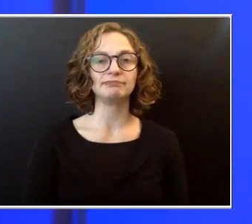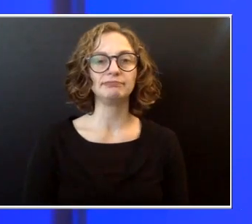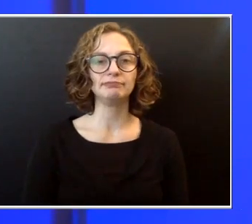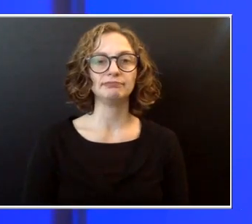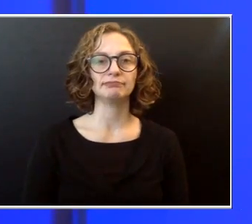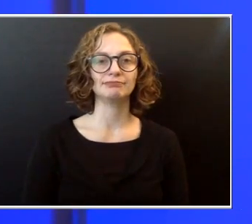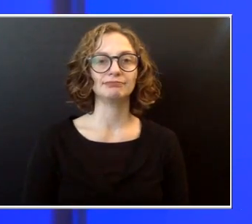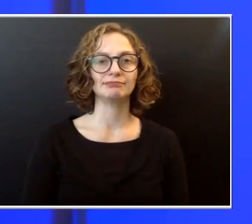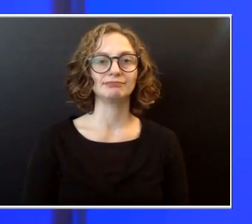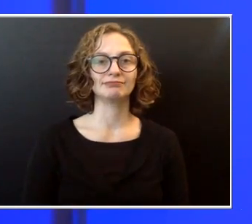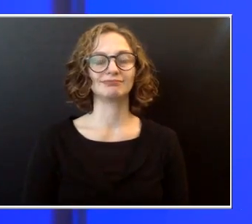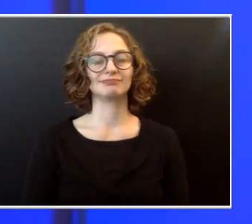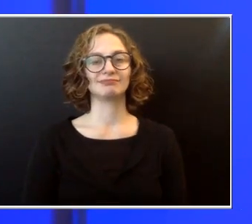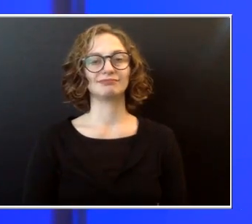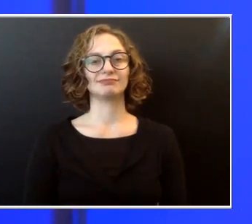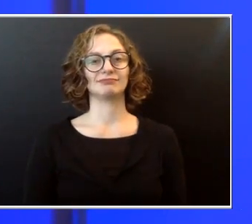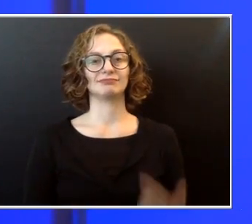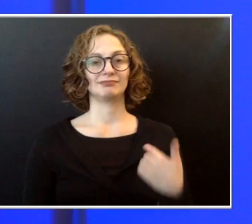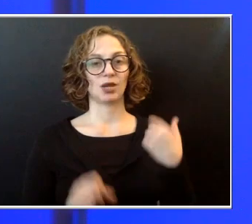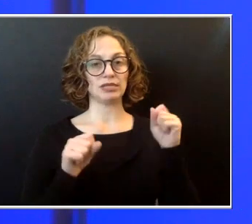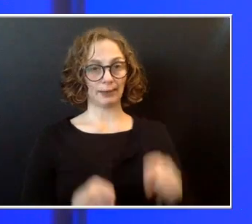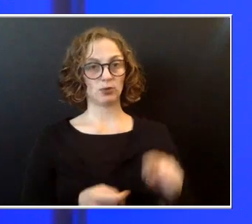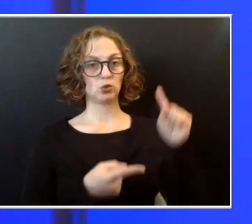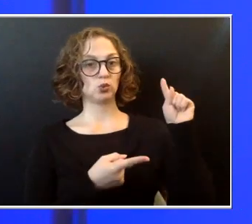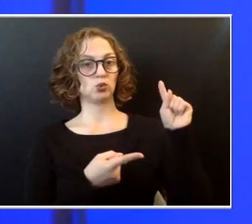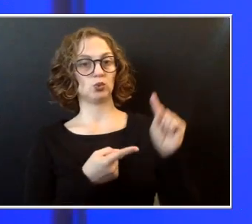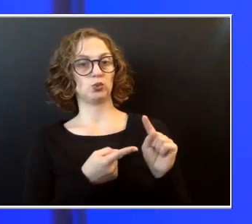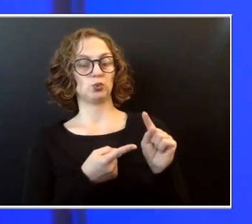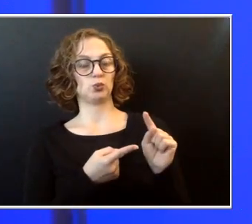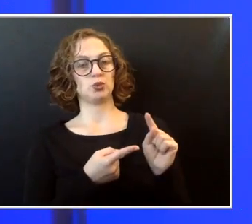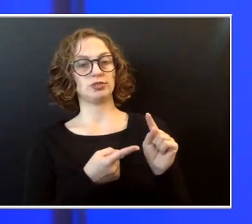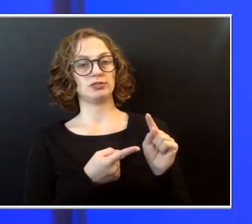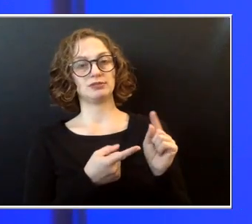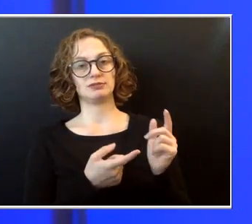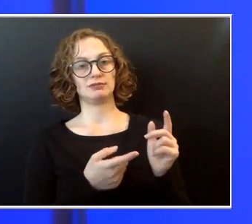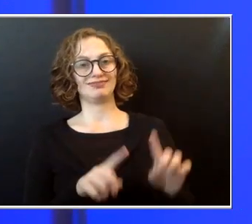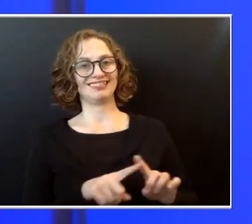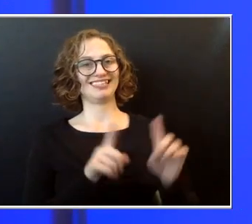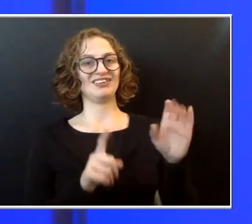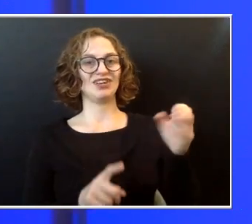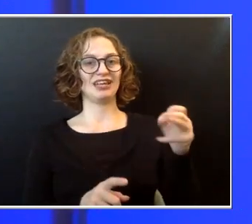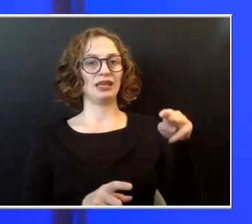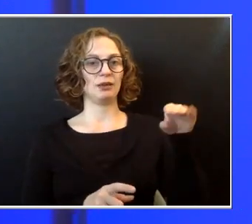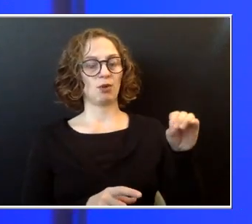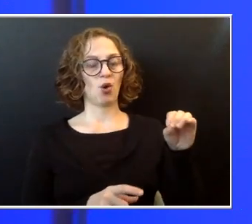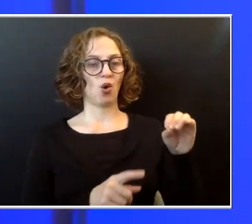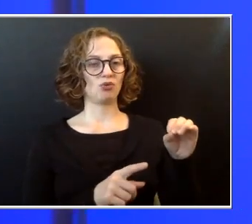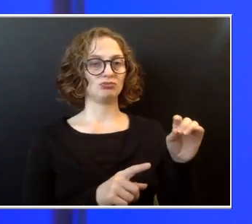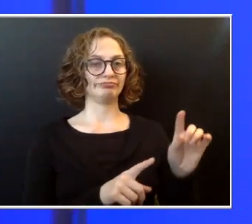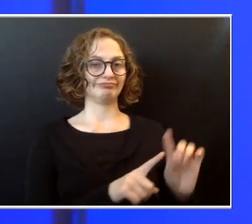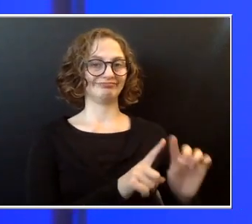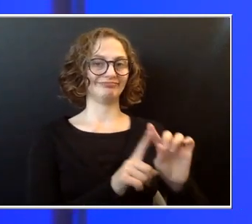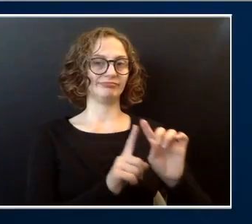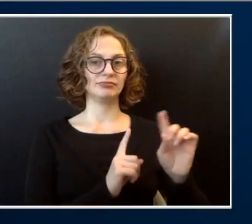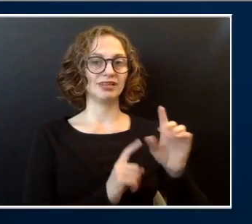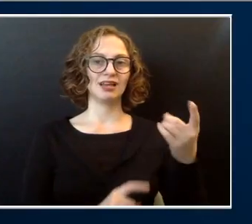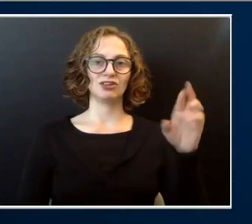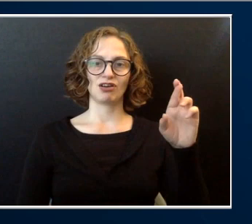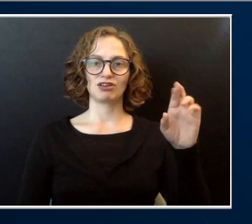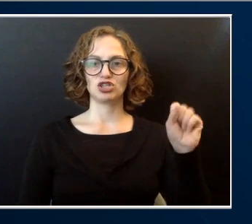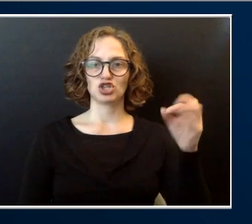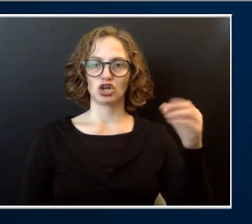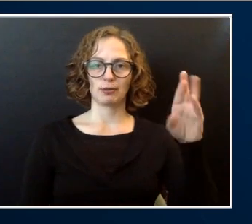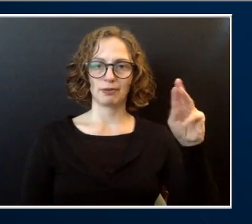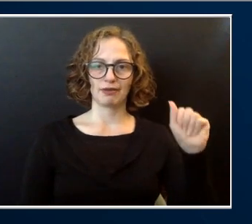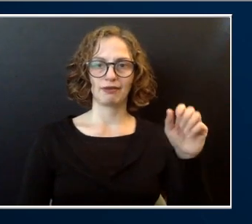being able to reduce the different chemotherapies, and Dr. Sharma can be more specific, but I think I